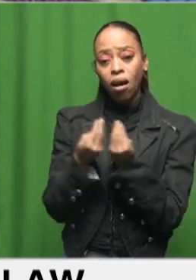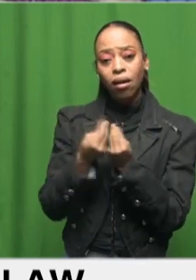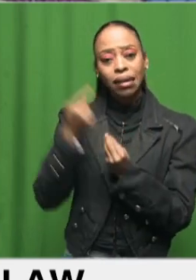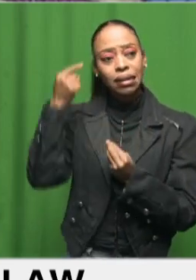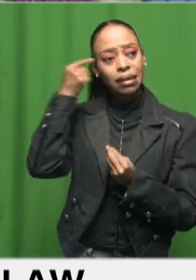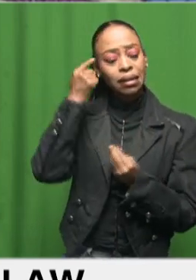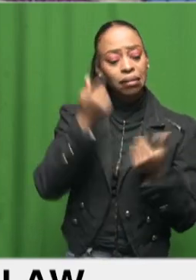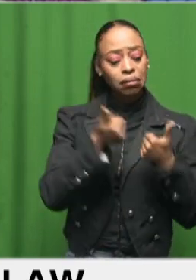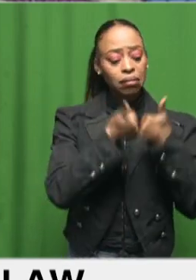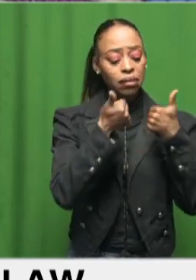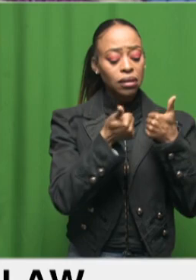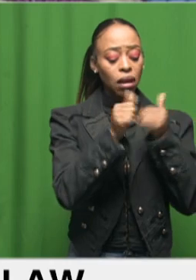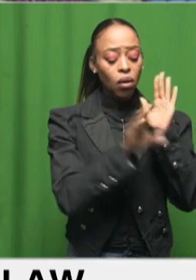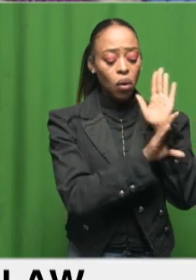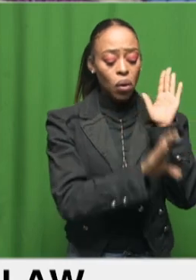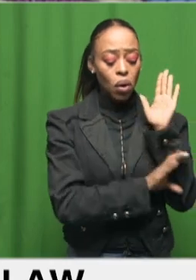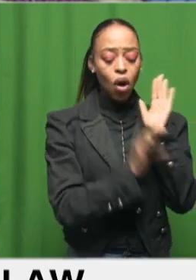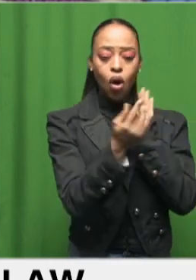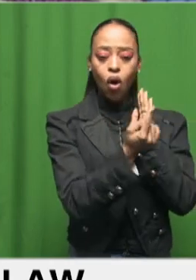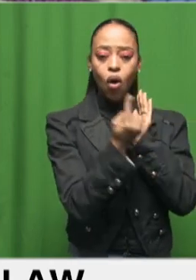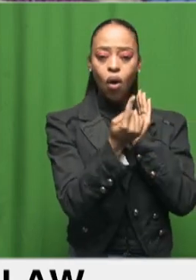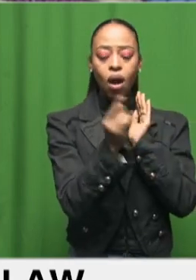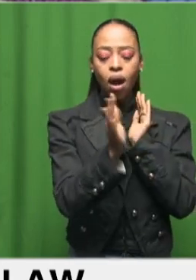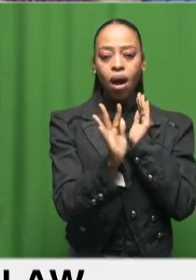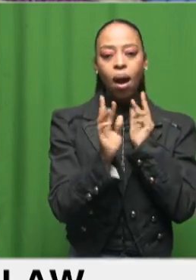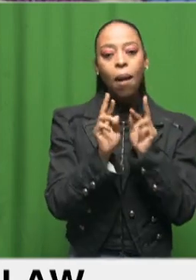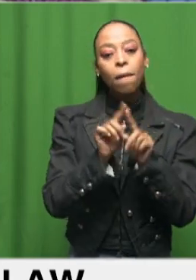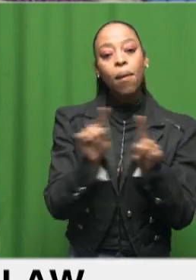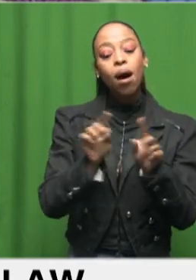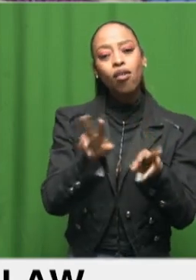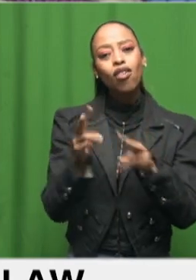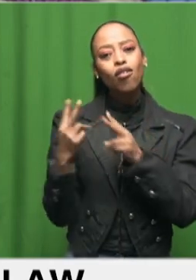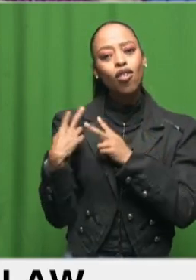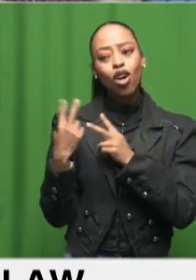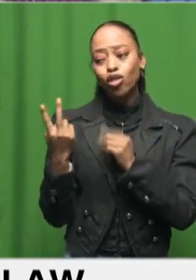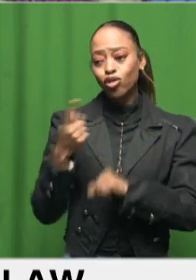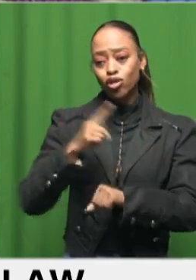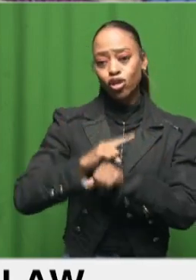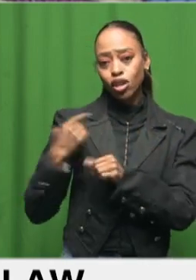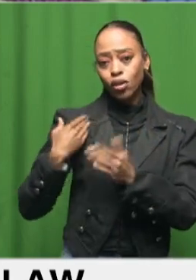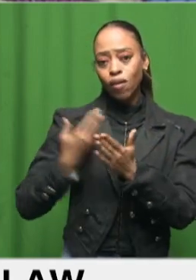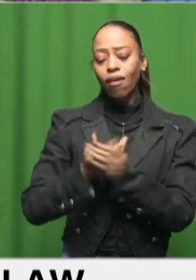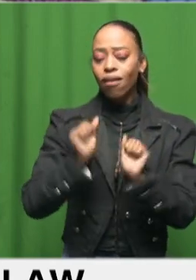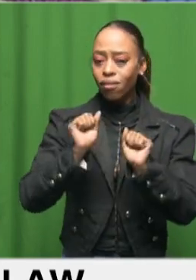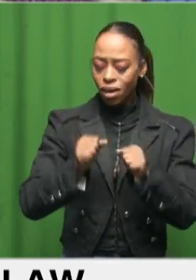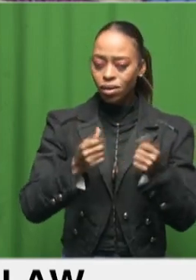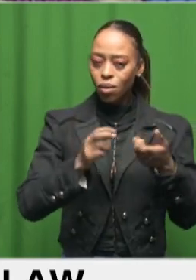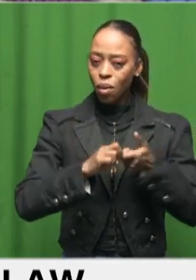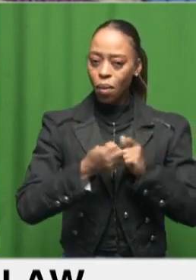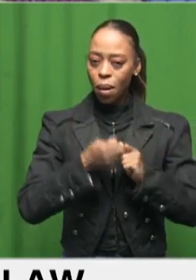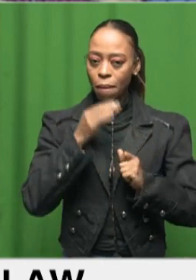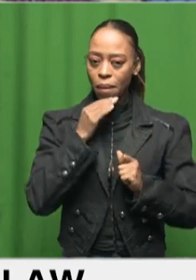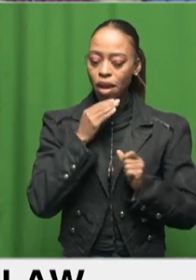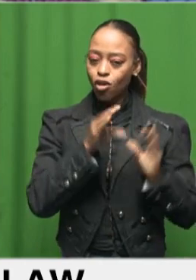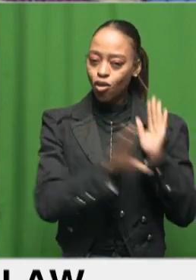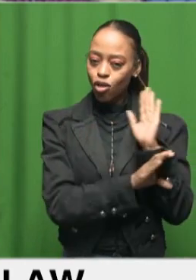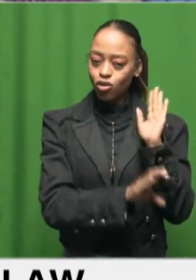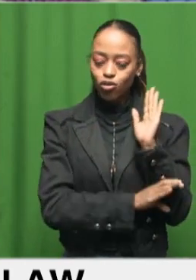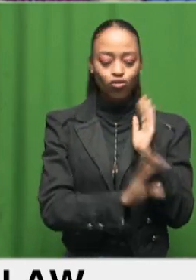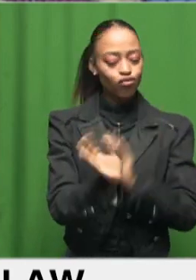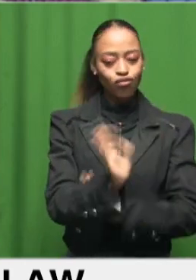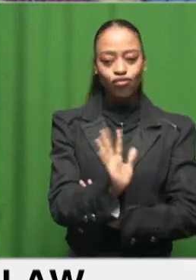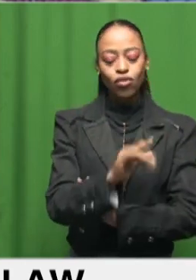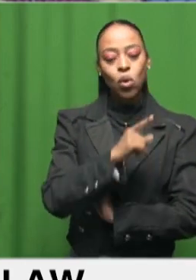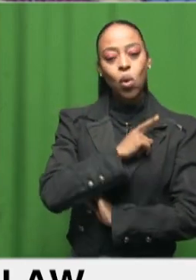the challenge is the Constitution, the general reflection over the past 2 days, I think, is an acknowledgement that the problem is not with the Constitution, because